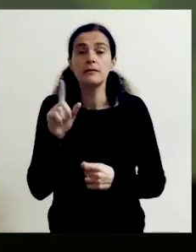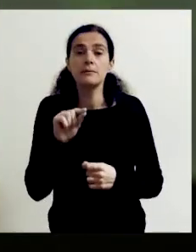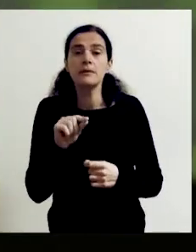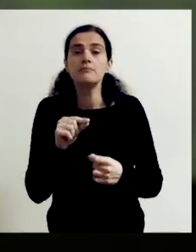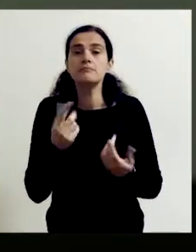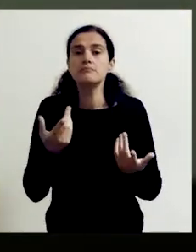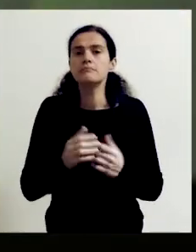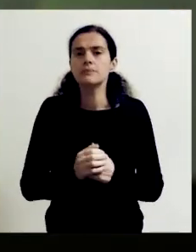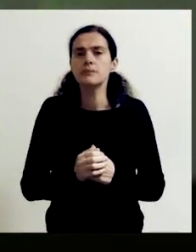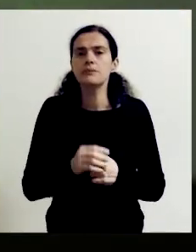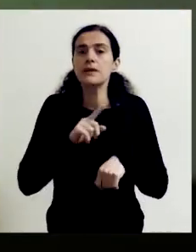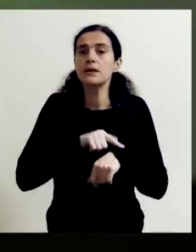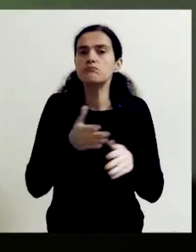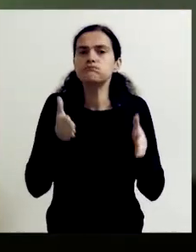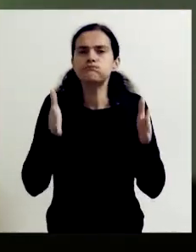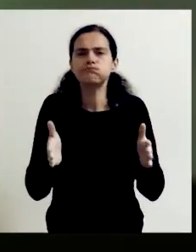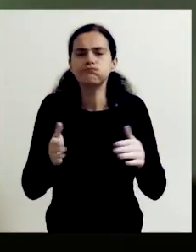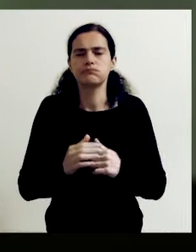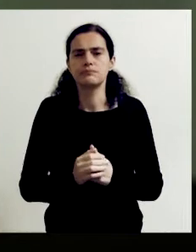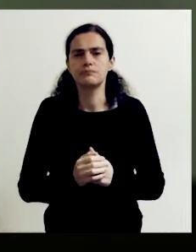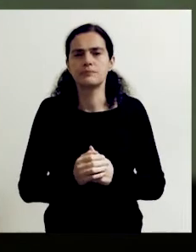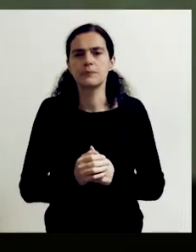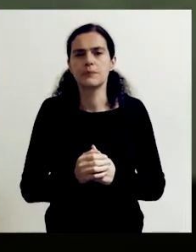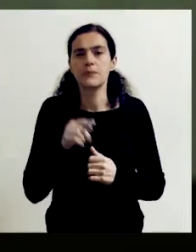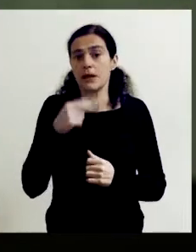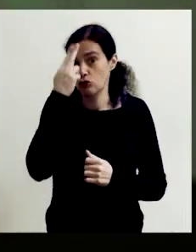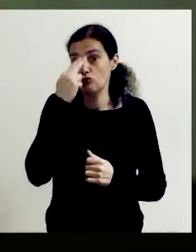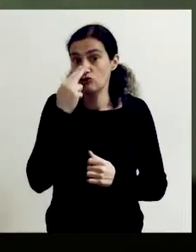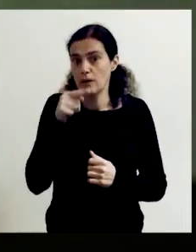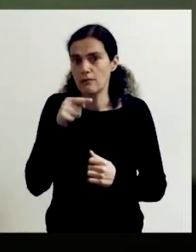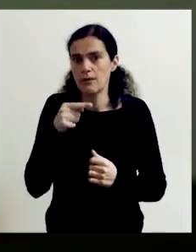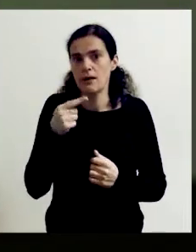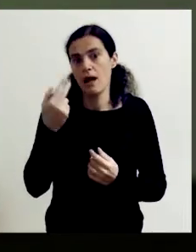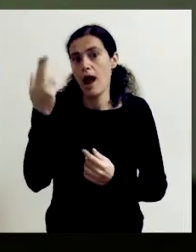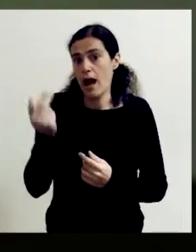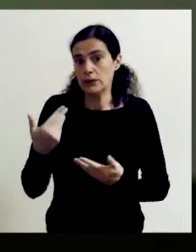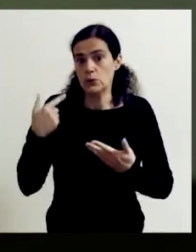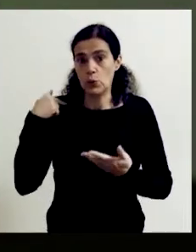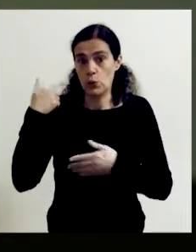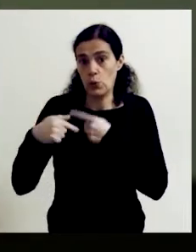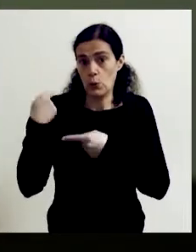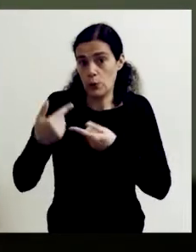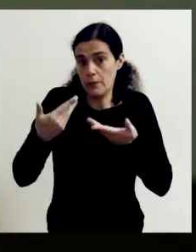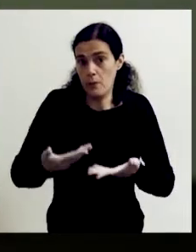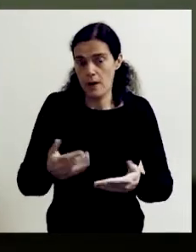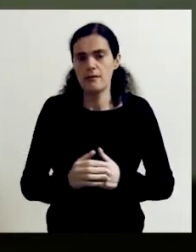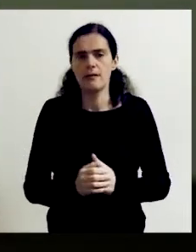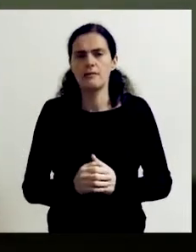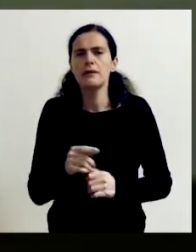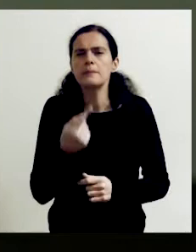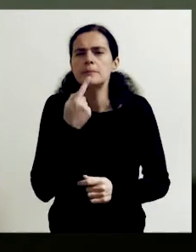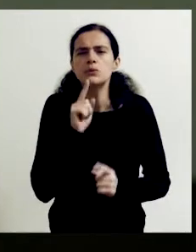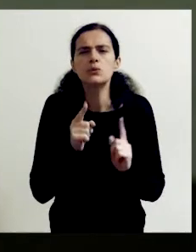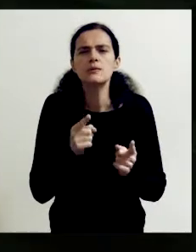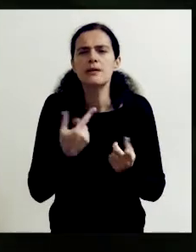maybe also from a period of time in the history of contemporary art when the